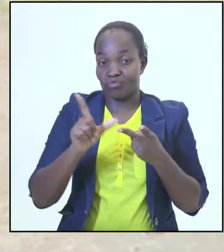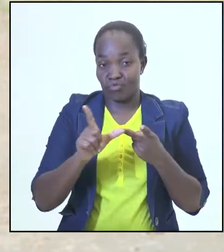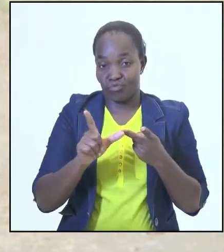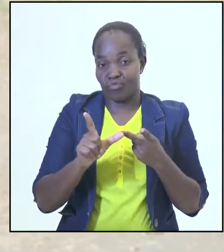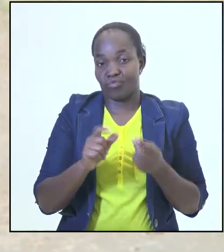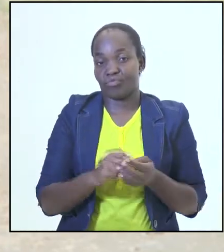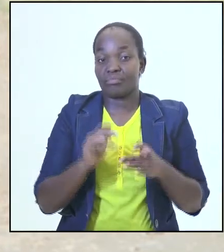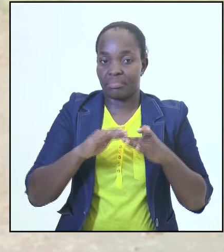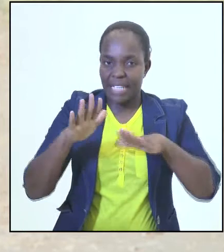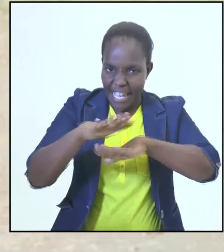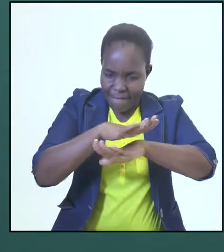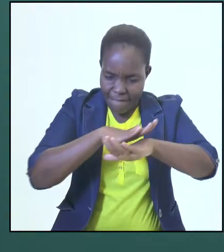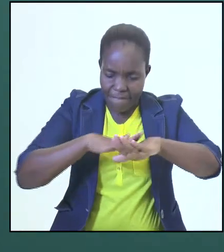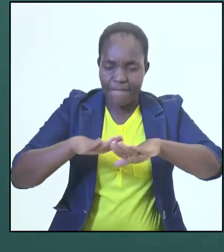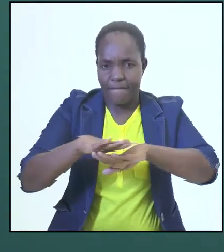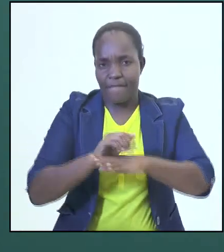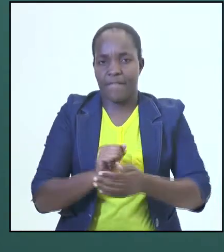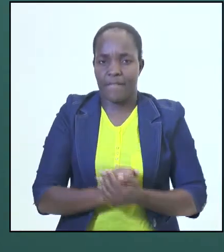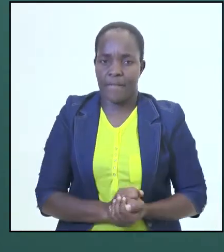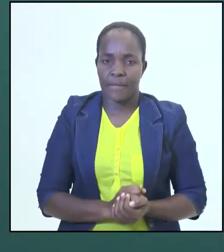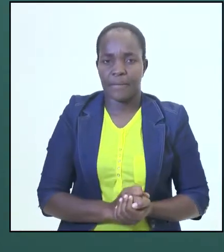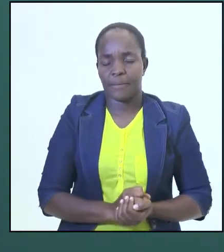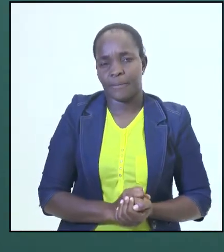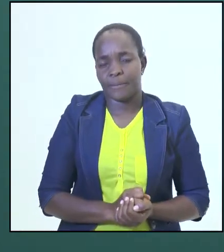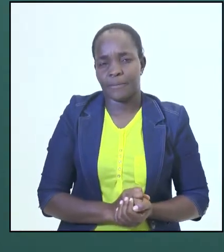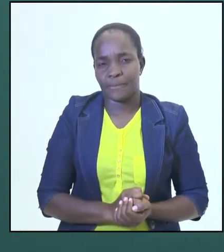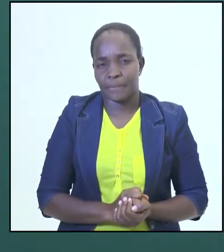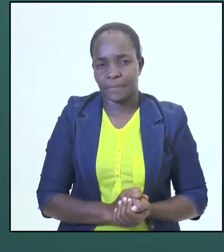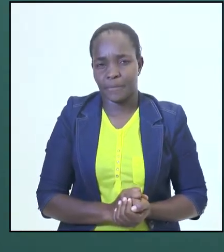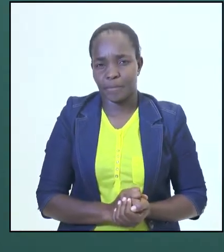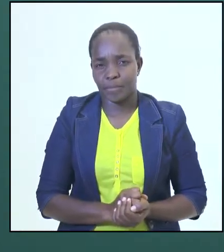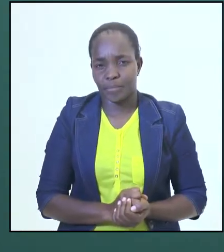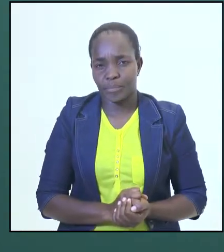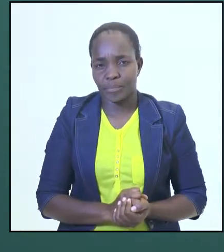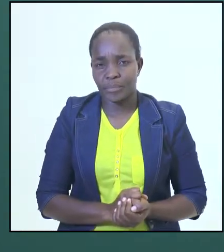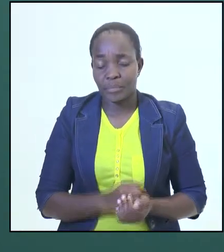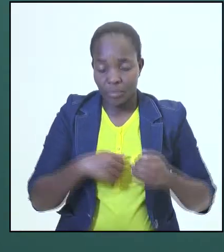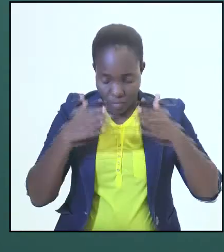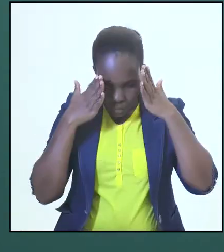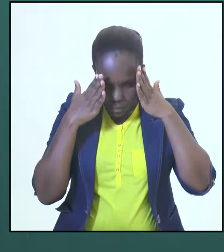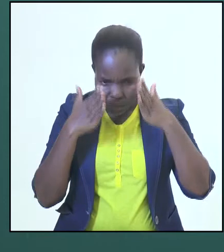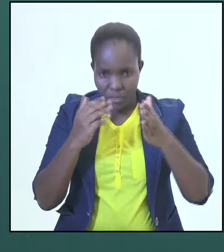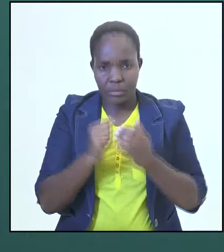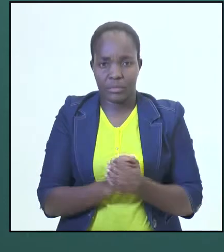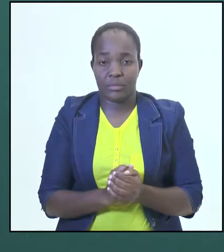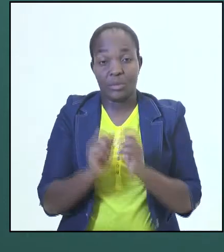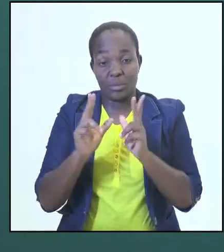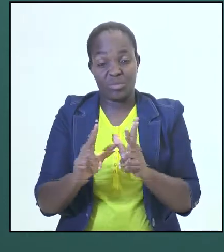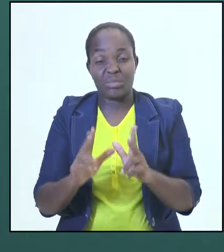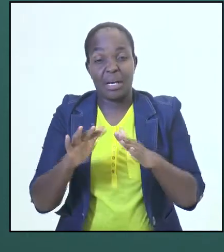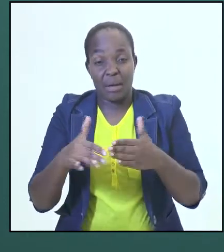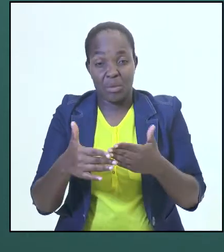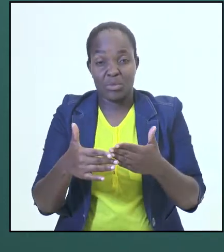environment. Today, in our lesson 2 of 5, we will be looking at the damages caused by humans to